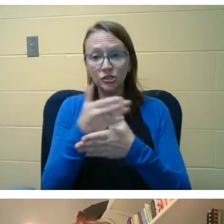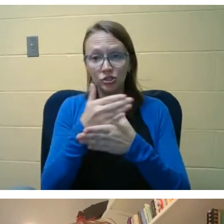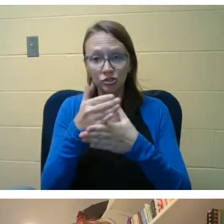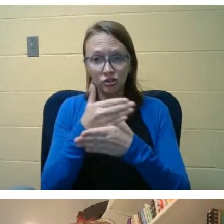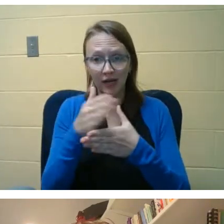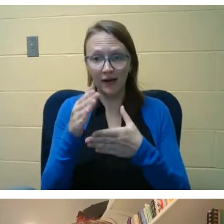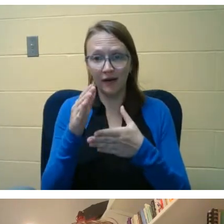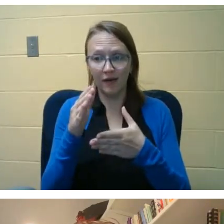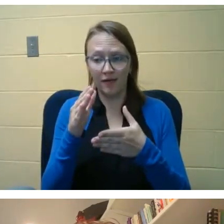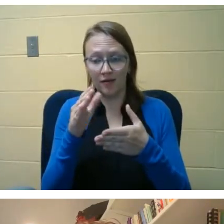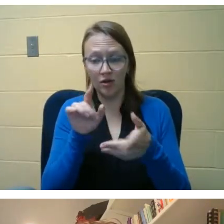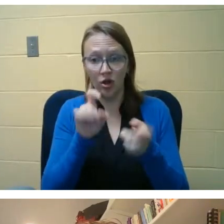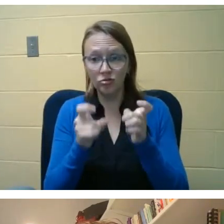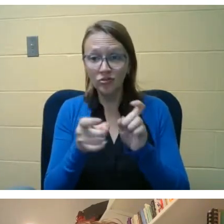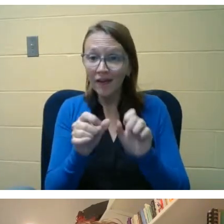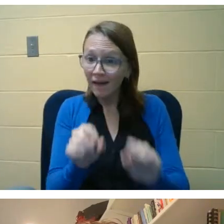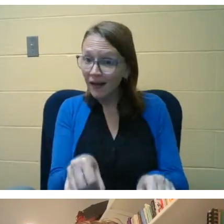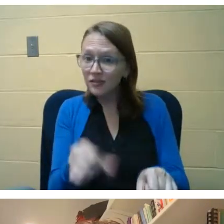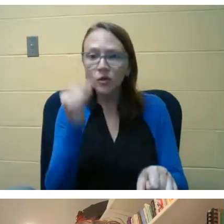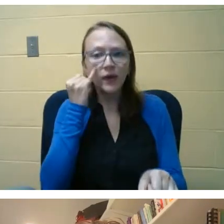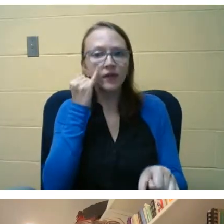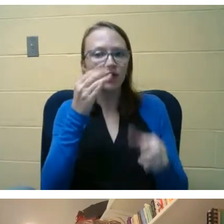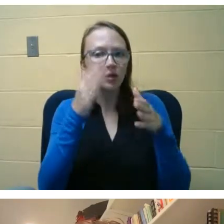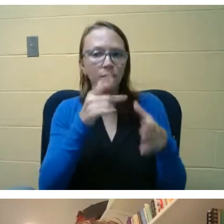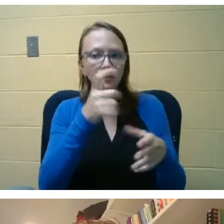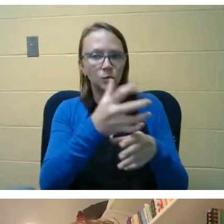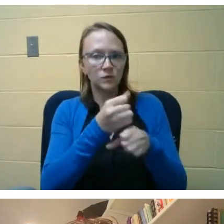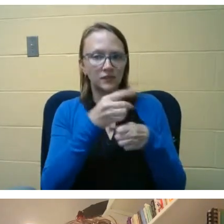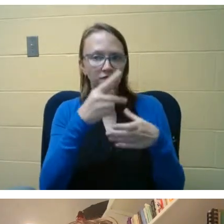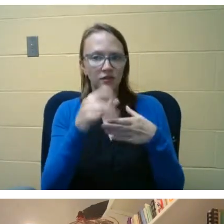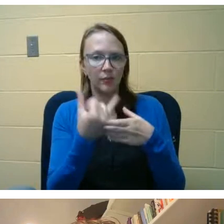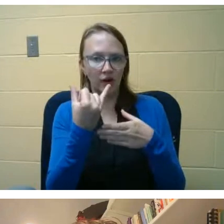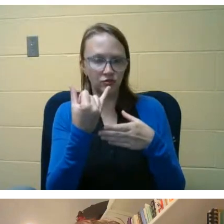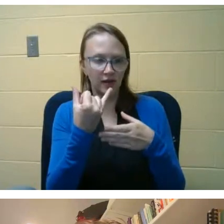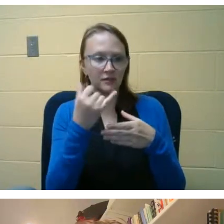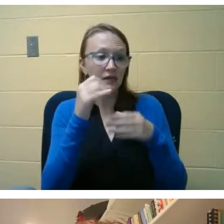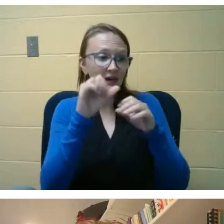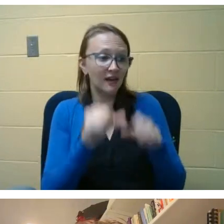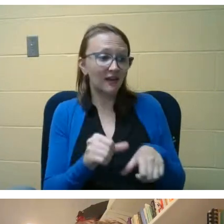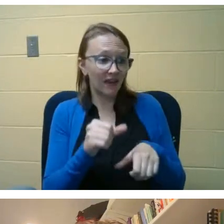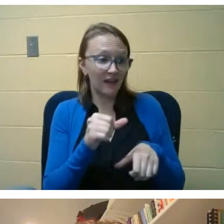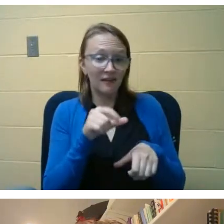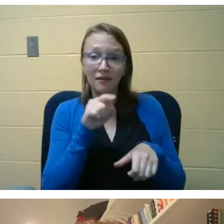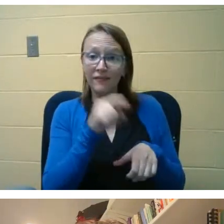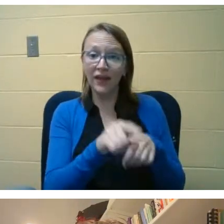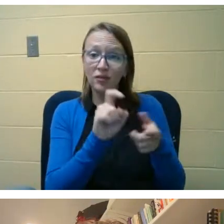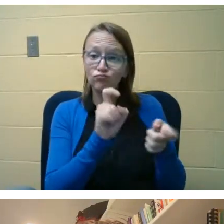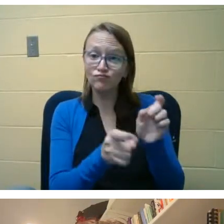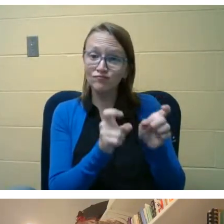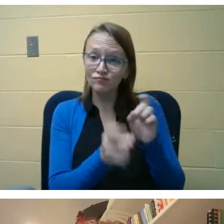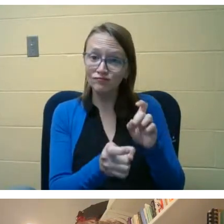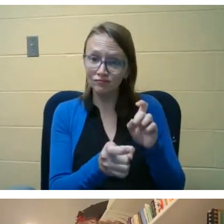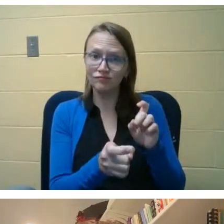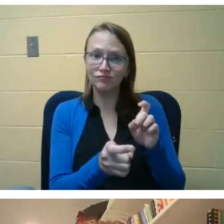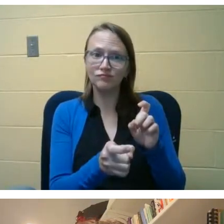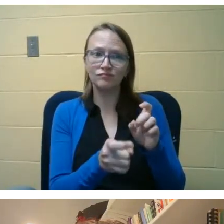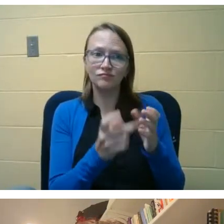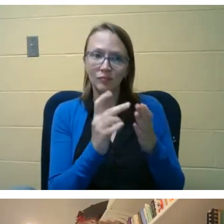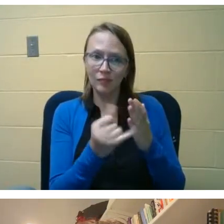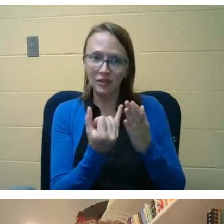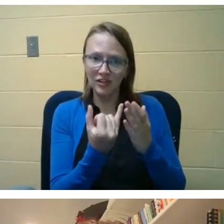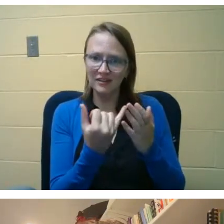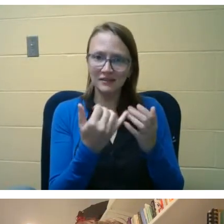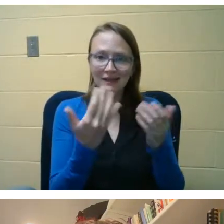recipient tilts the phone, or it's just an image? So you know, about the format of sharing and how can people